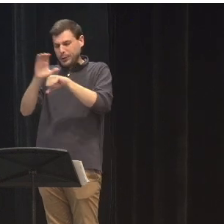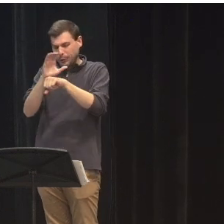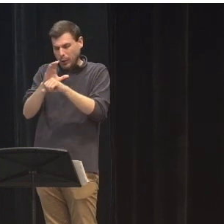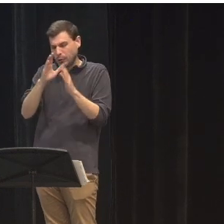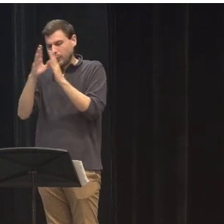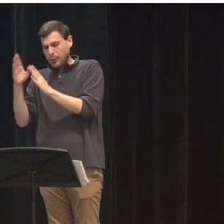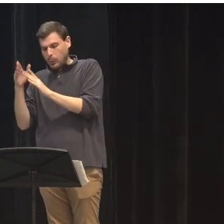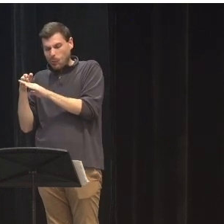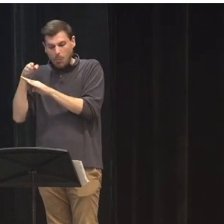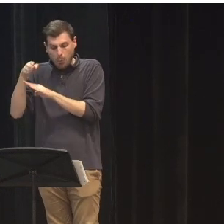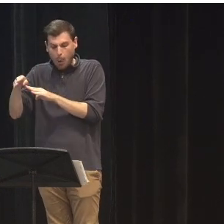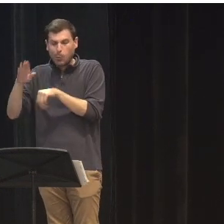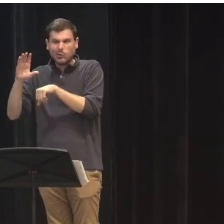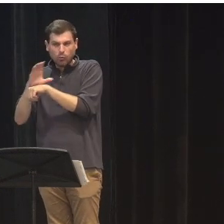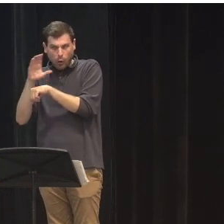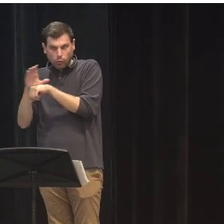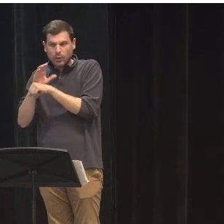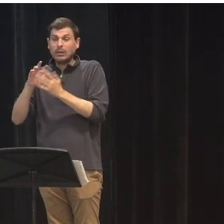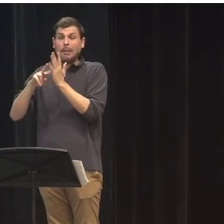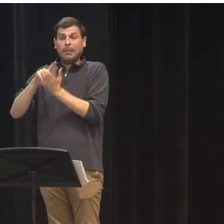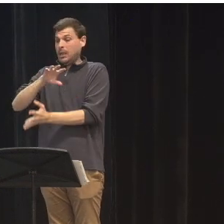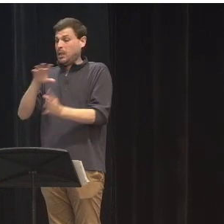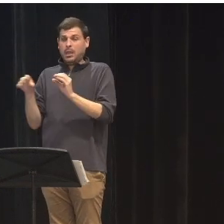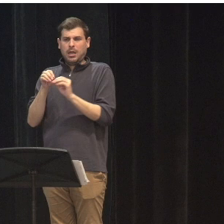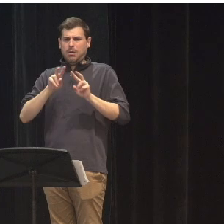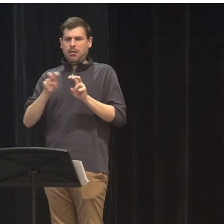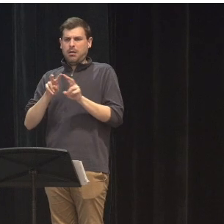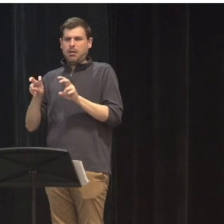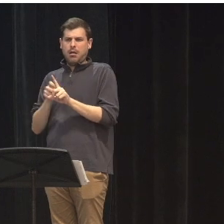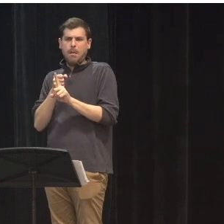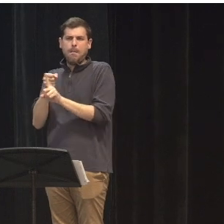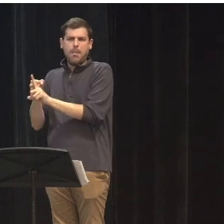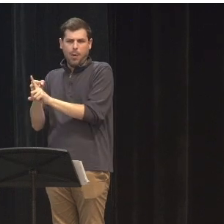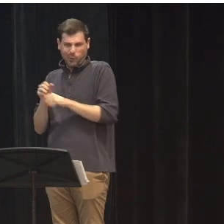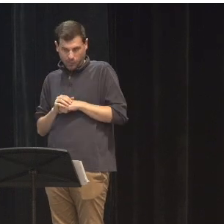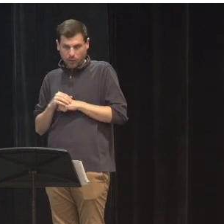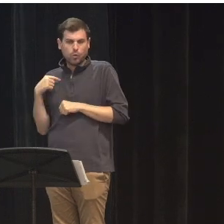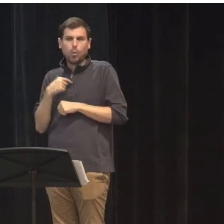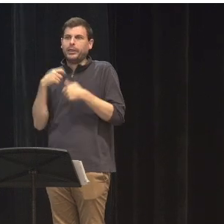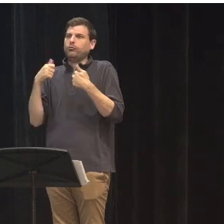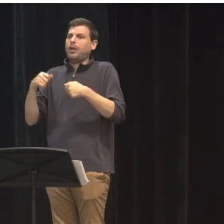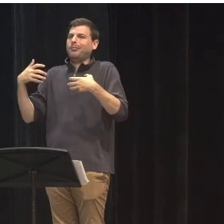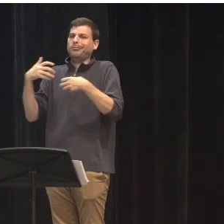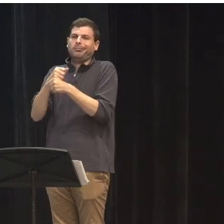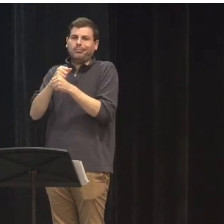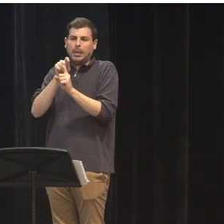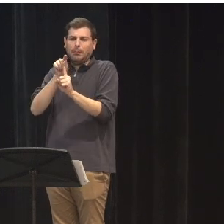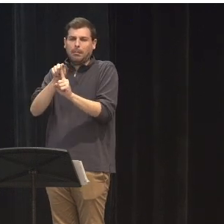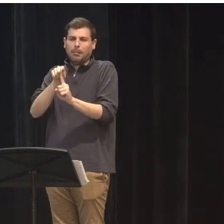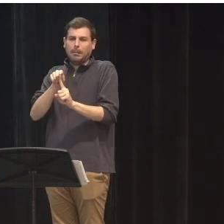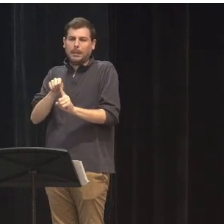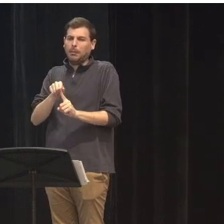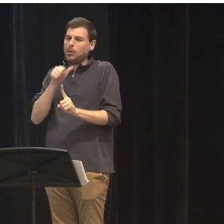is dedicated to an analysis of construction impacts. And we tried to consolidate the impact